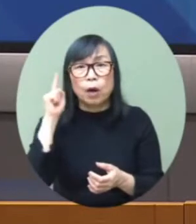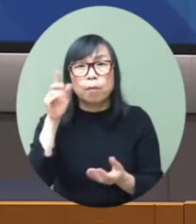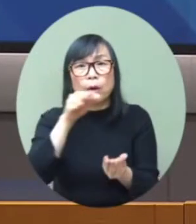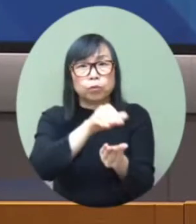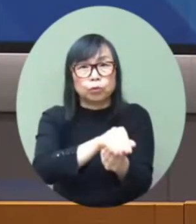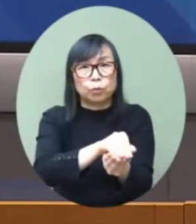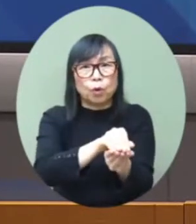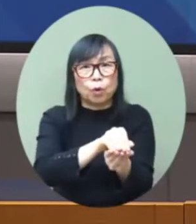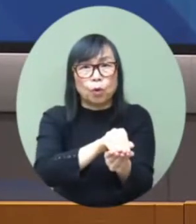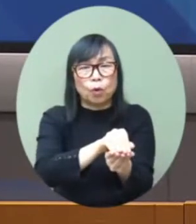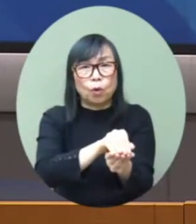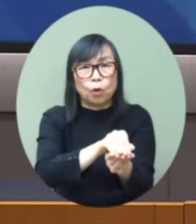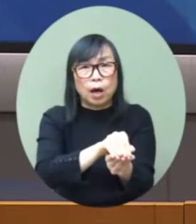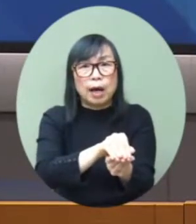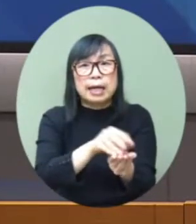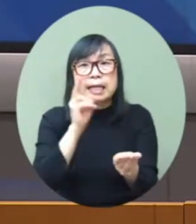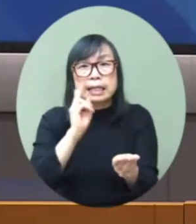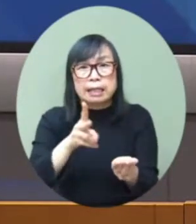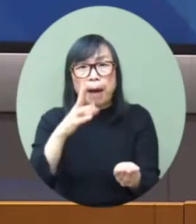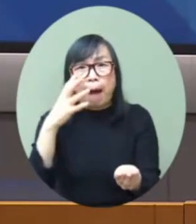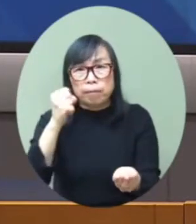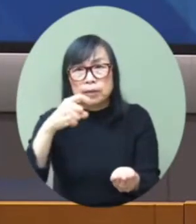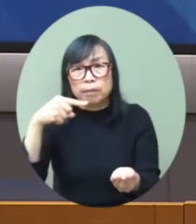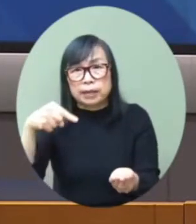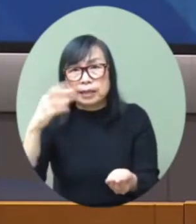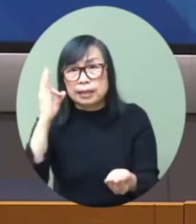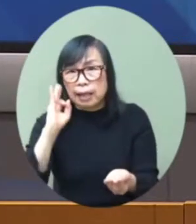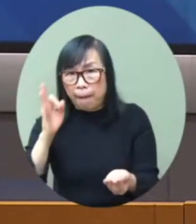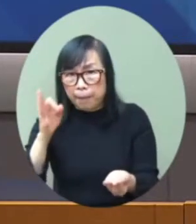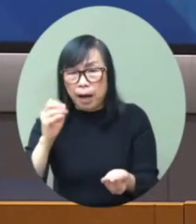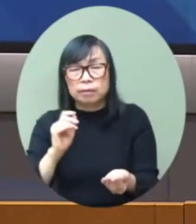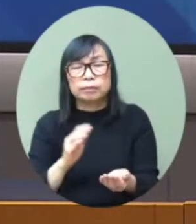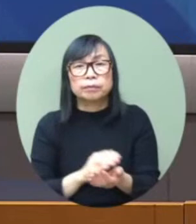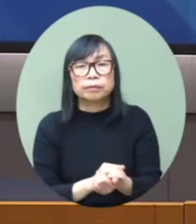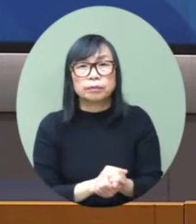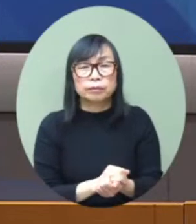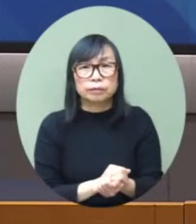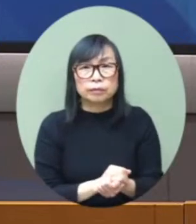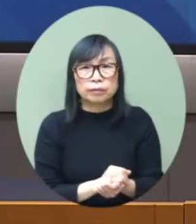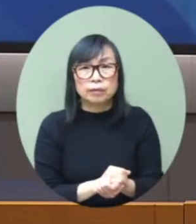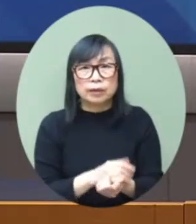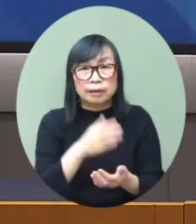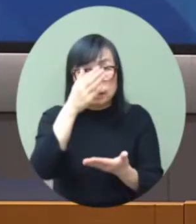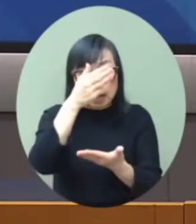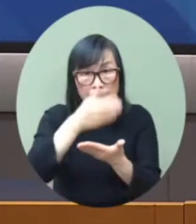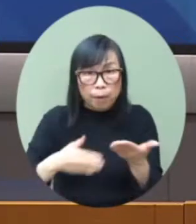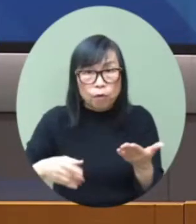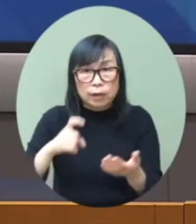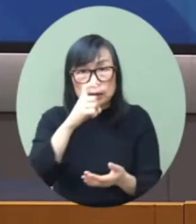Let me give you some example. Every day, we need about 250 or 300 coffins.